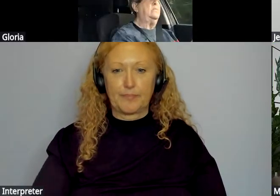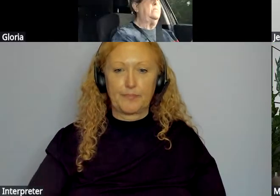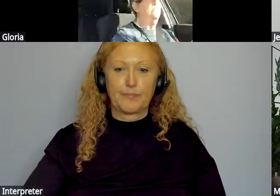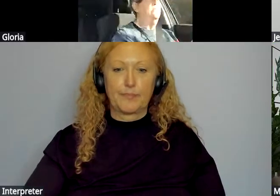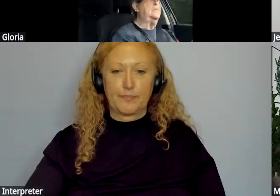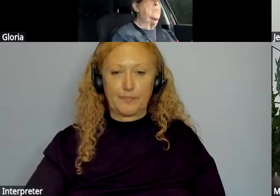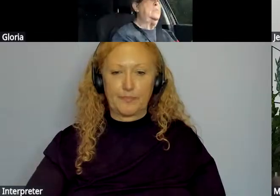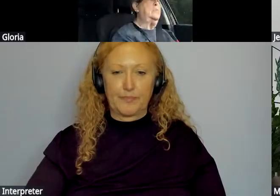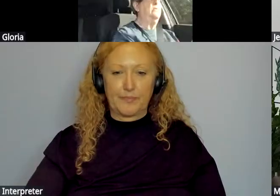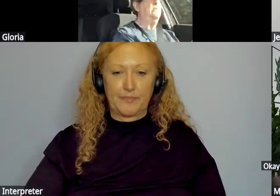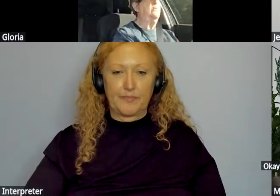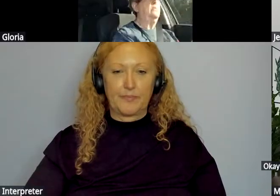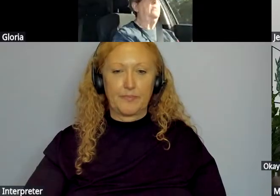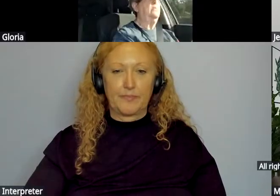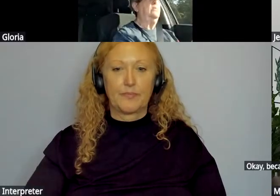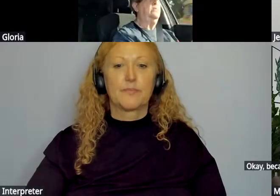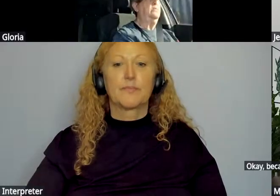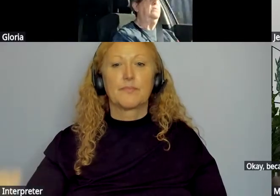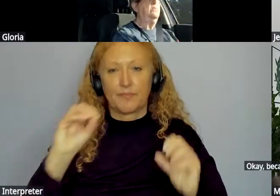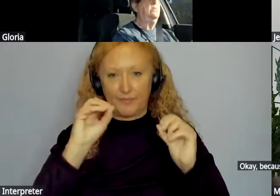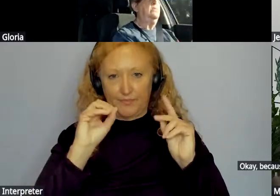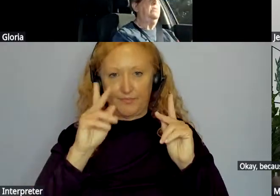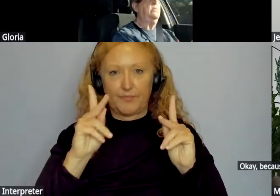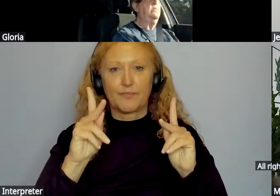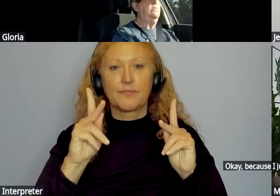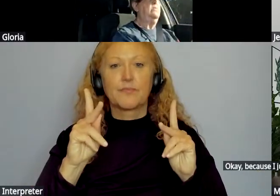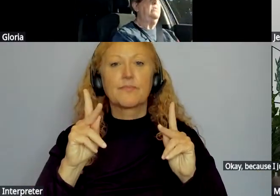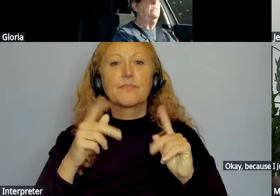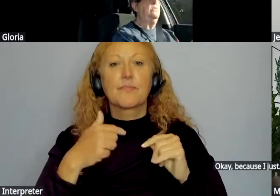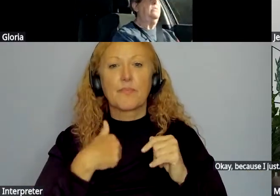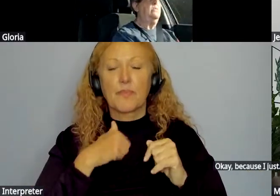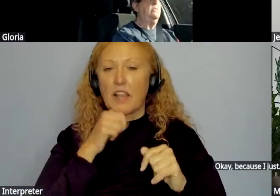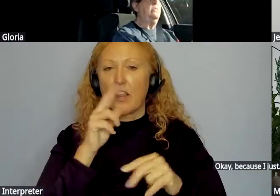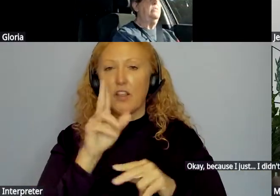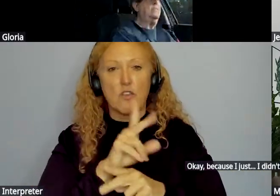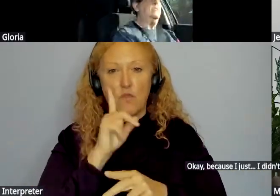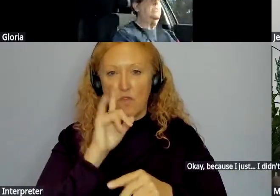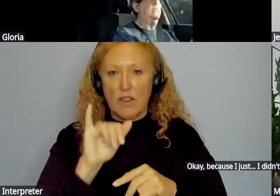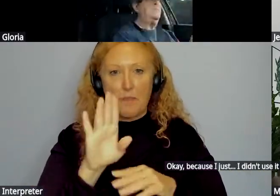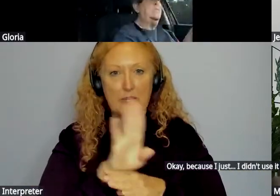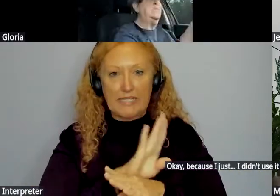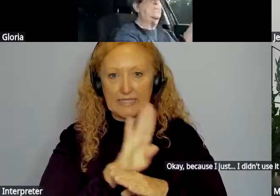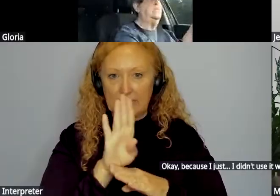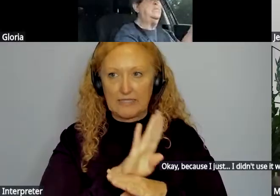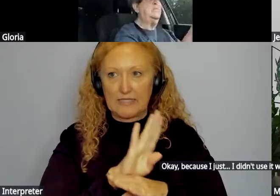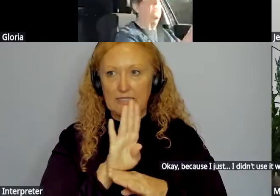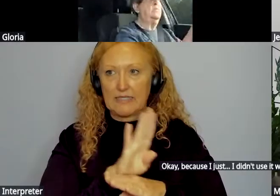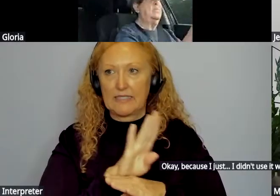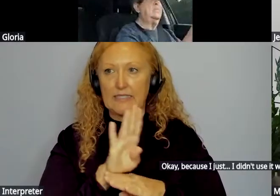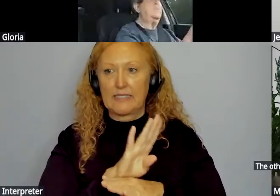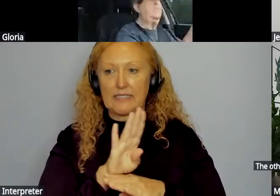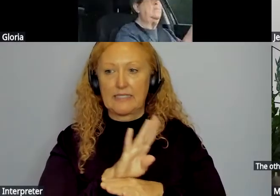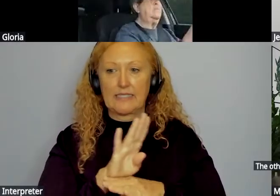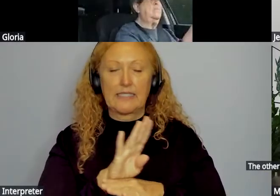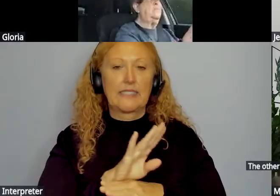Okay. Because All right. I didn't use it with the business. I the other